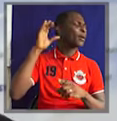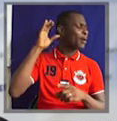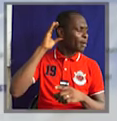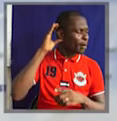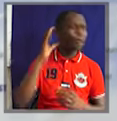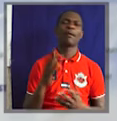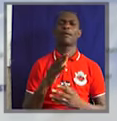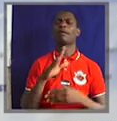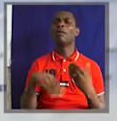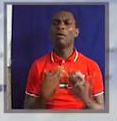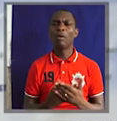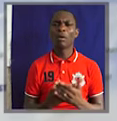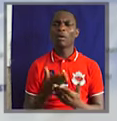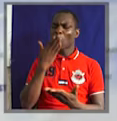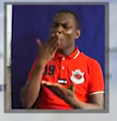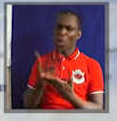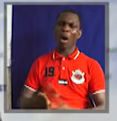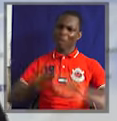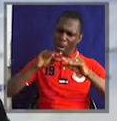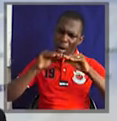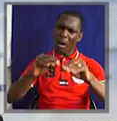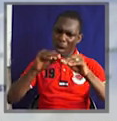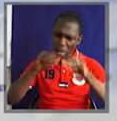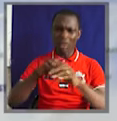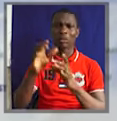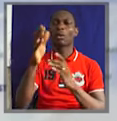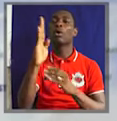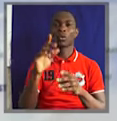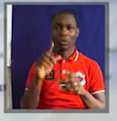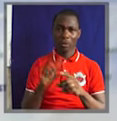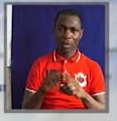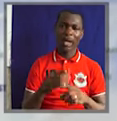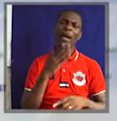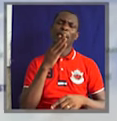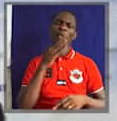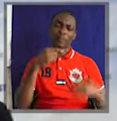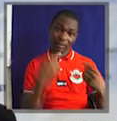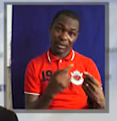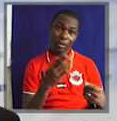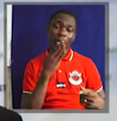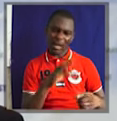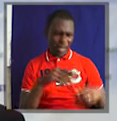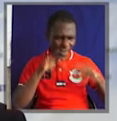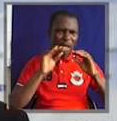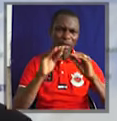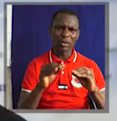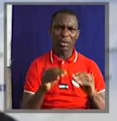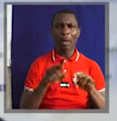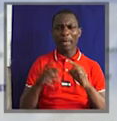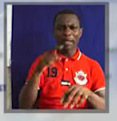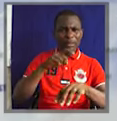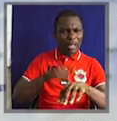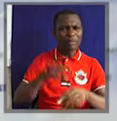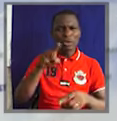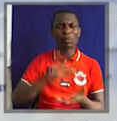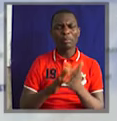enyina. Ya chira o de eye papa e wo nyame asemmo. Ya chira o de eye bone. Nanso ifri so